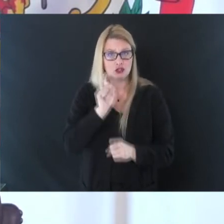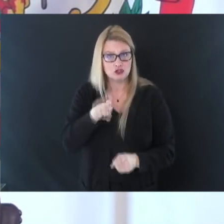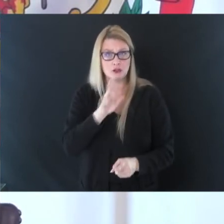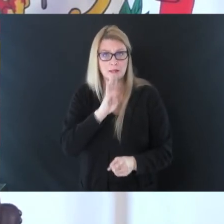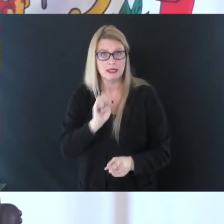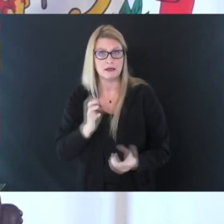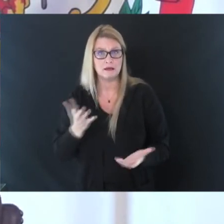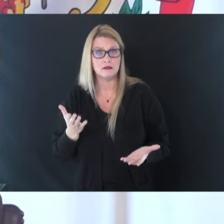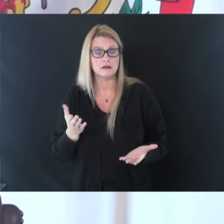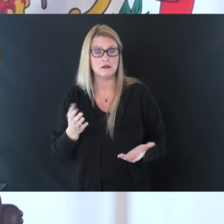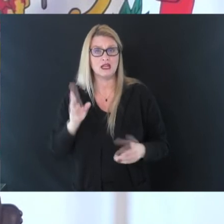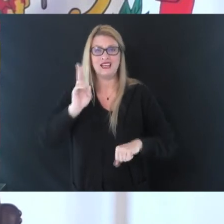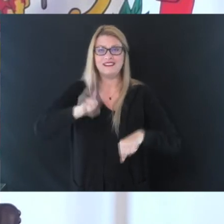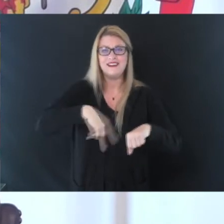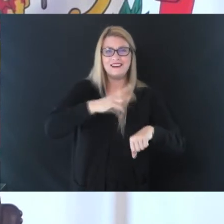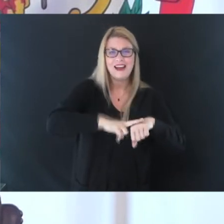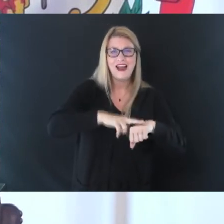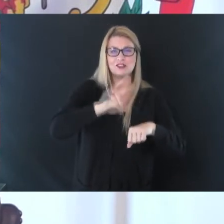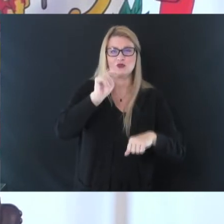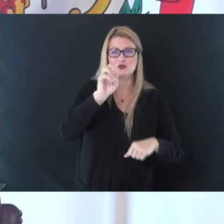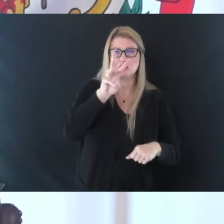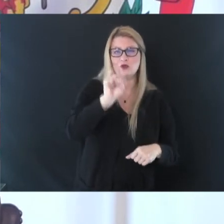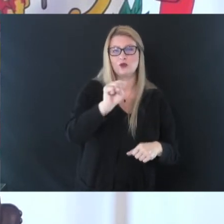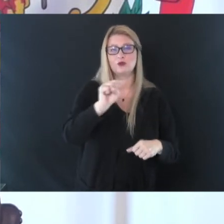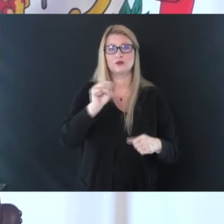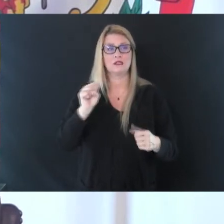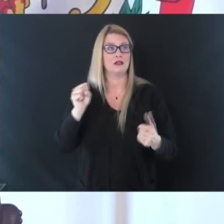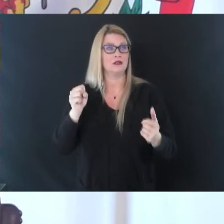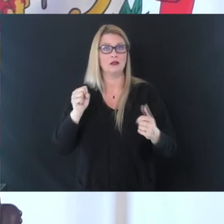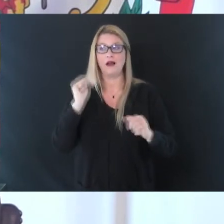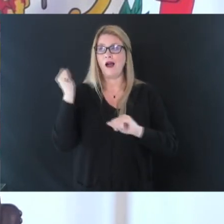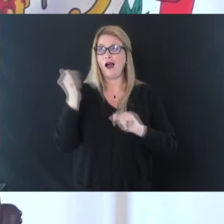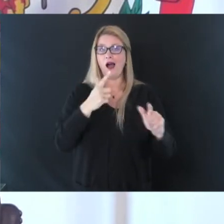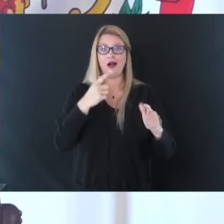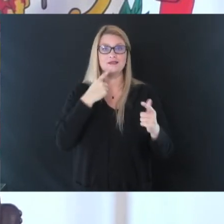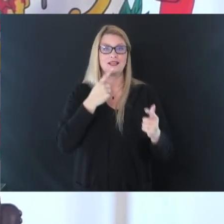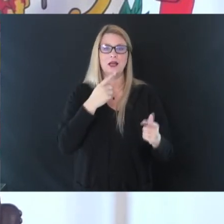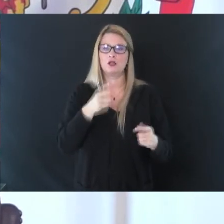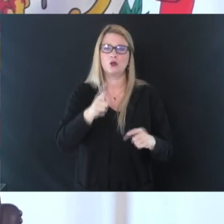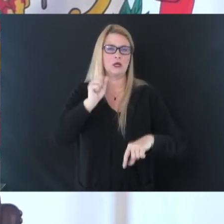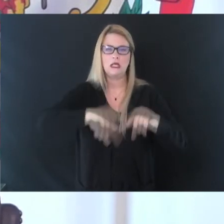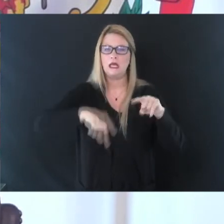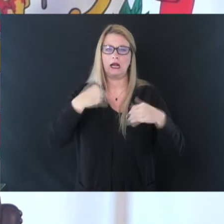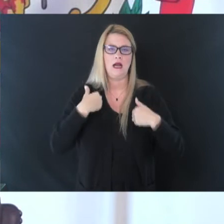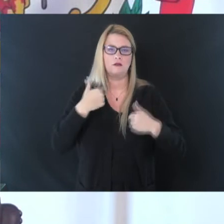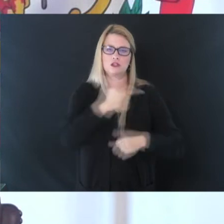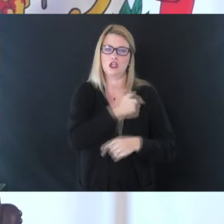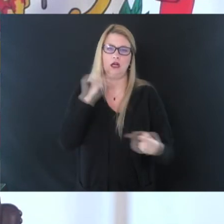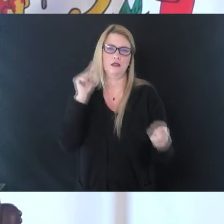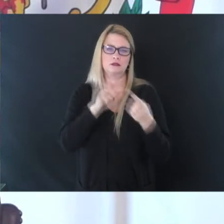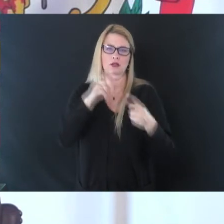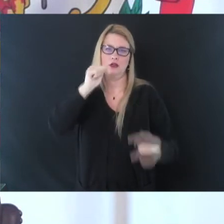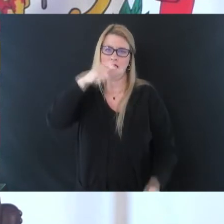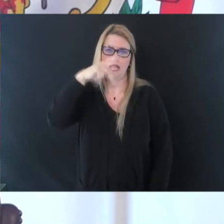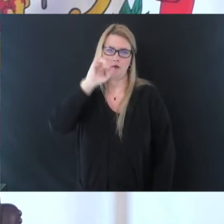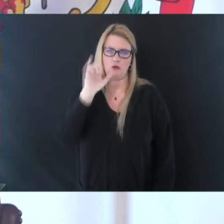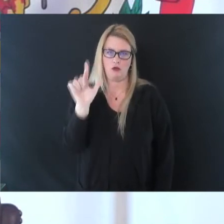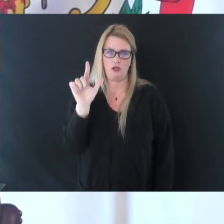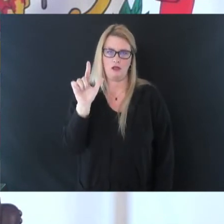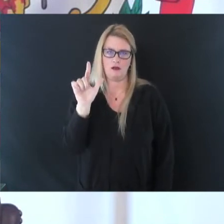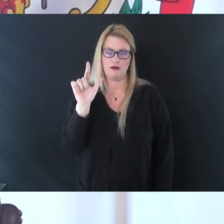national news and the state and all of us are telling you you're not going to be able to get in line to get your shot until April. And you're